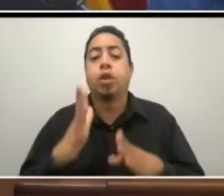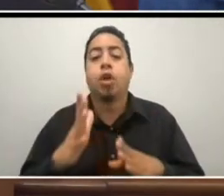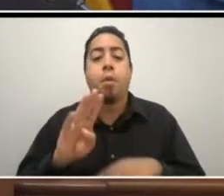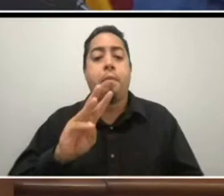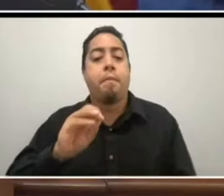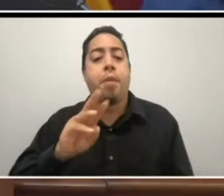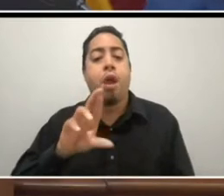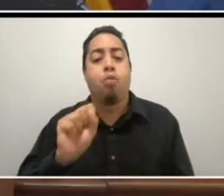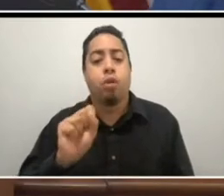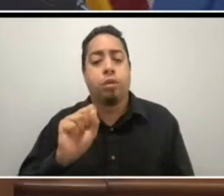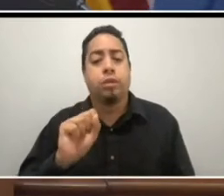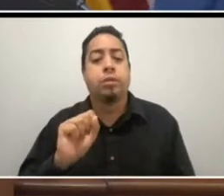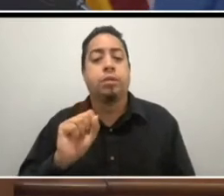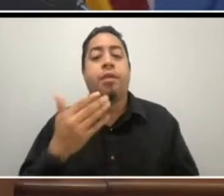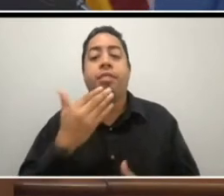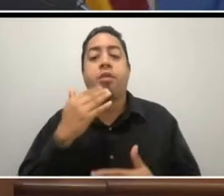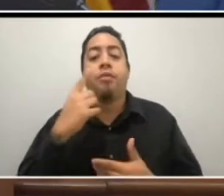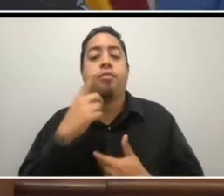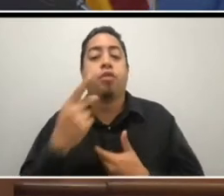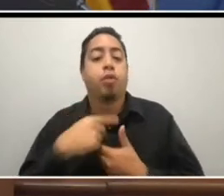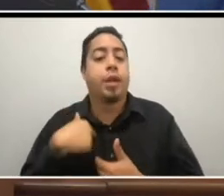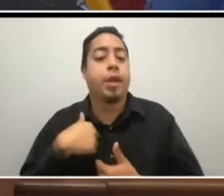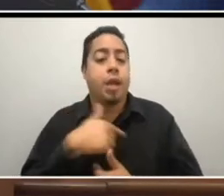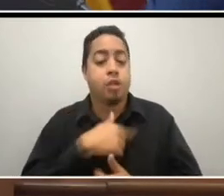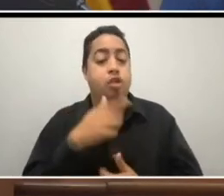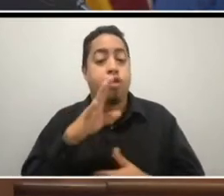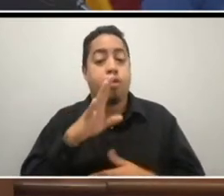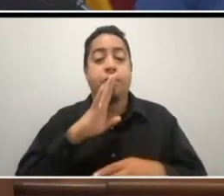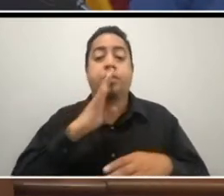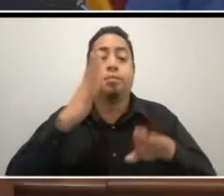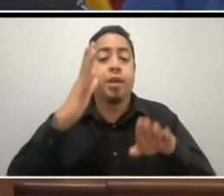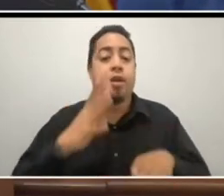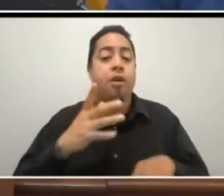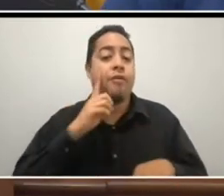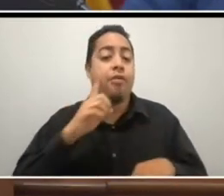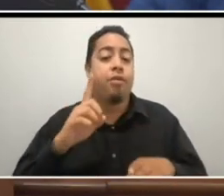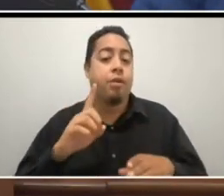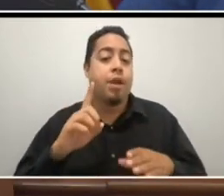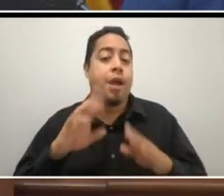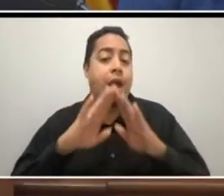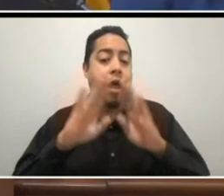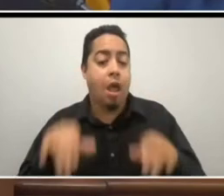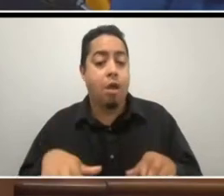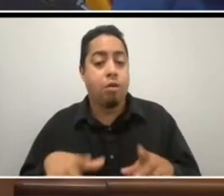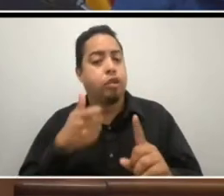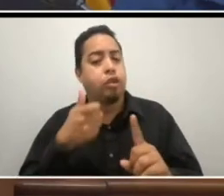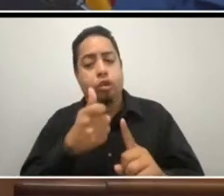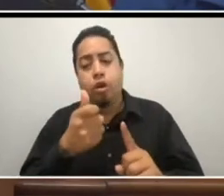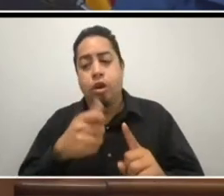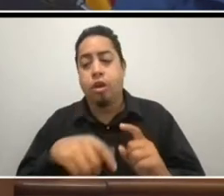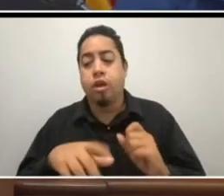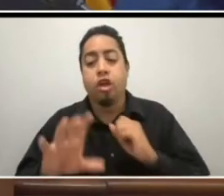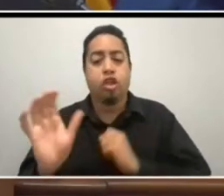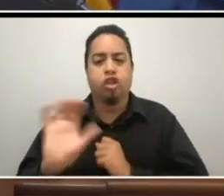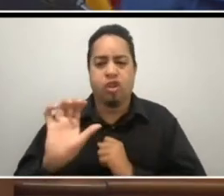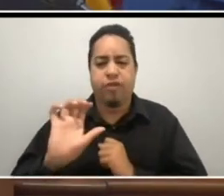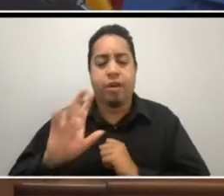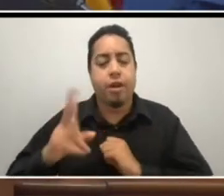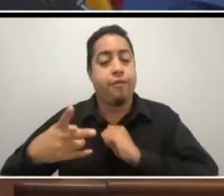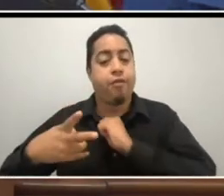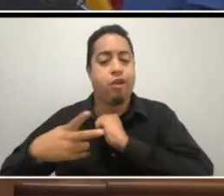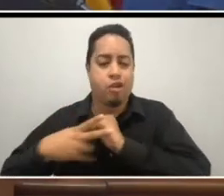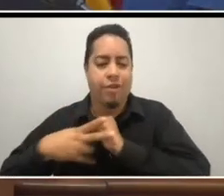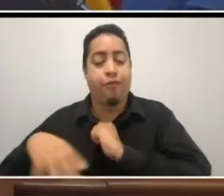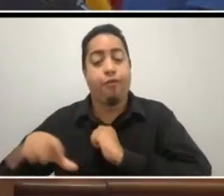today. You're the Speaker of the Arizona House and a self-described conservative Republican. You campaigned for President